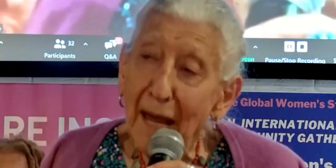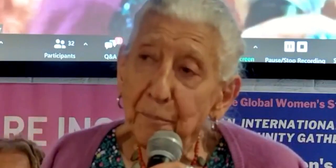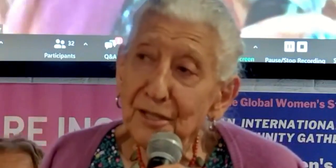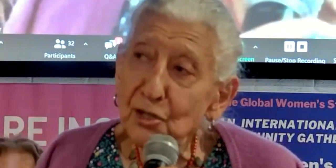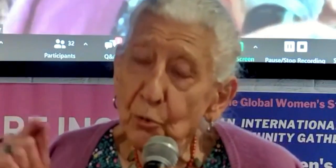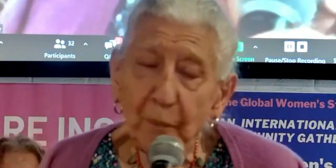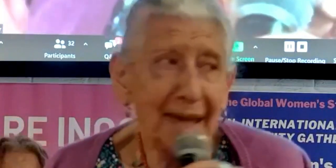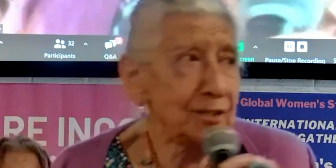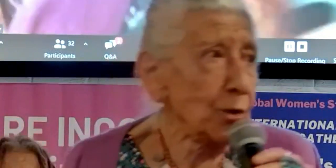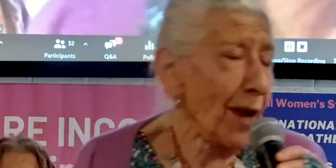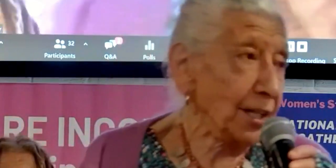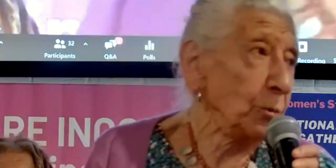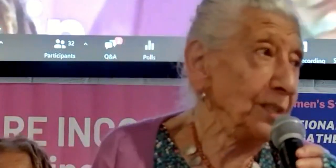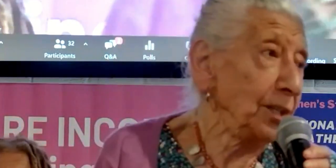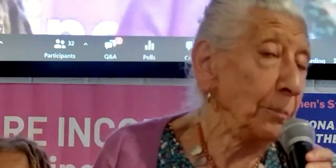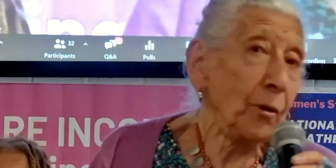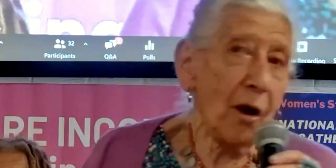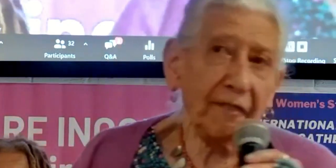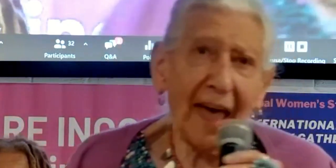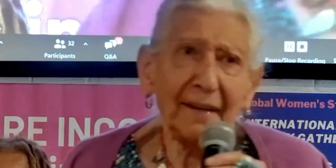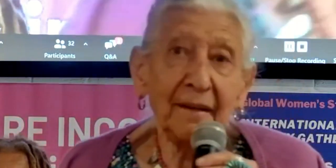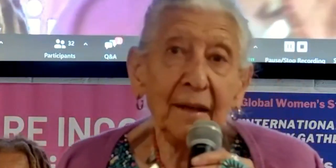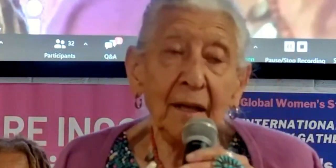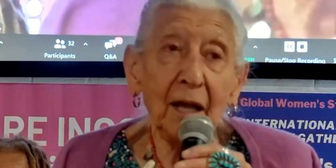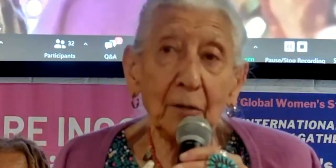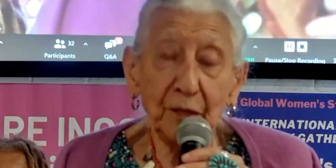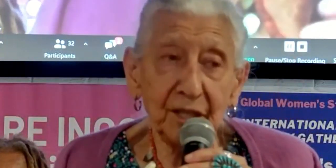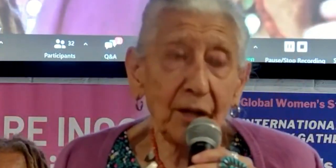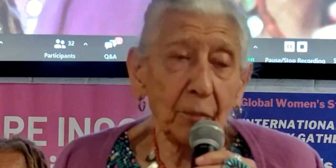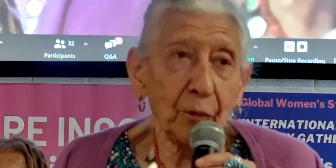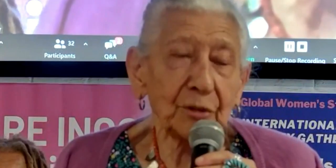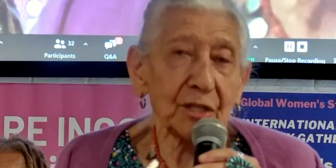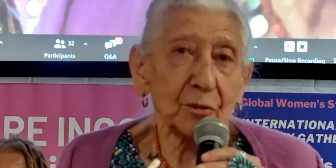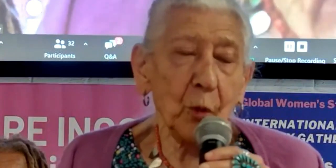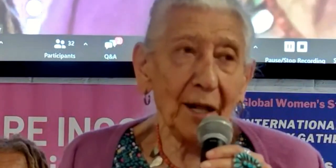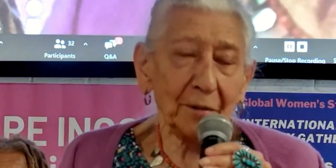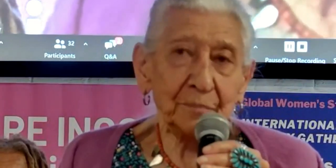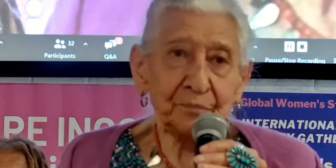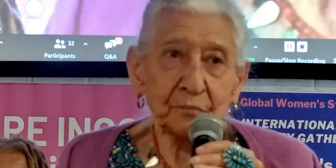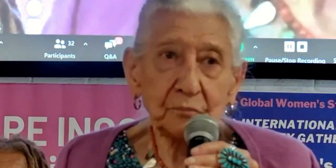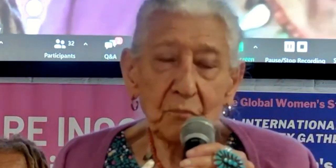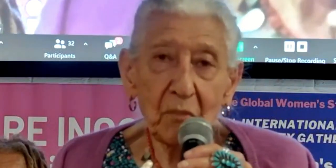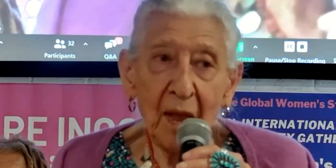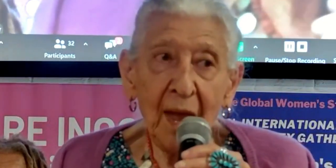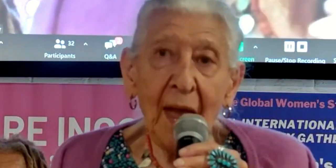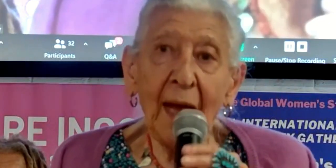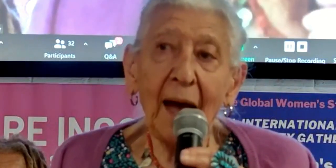the rapist who pays the rent. We did a book on that, and we did other books as well.